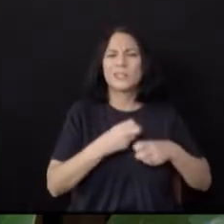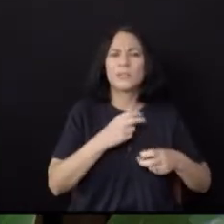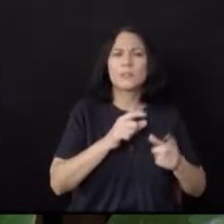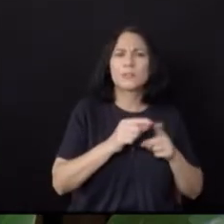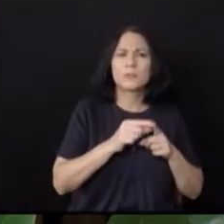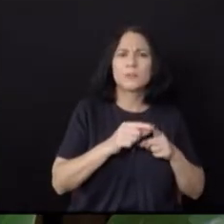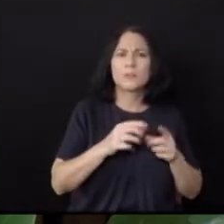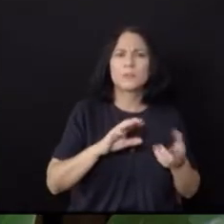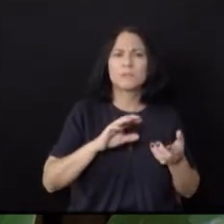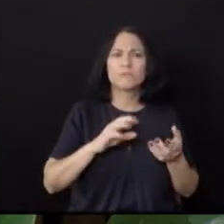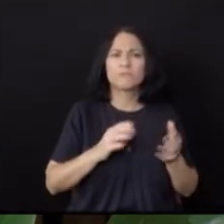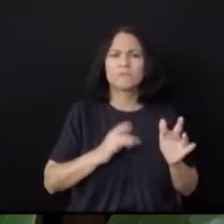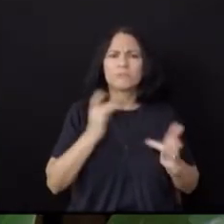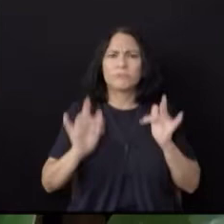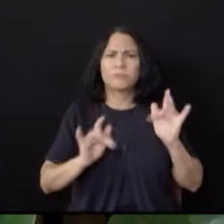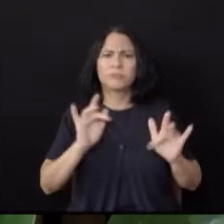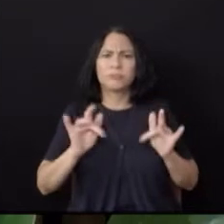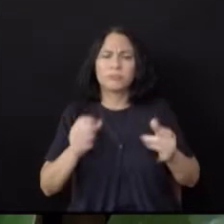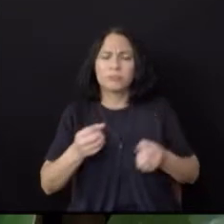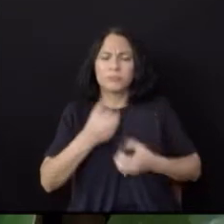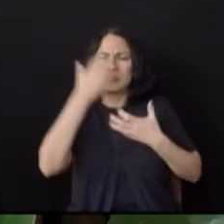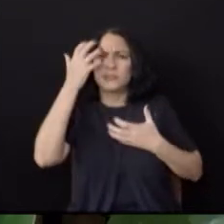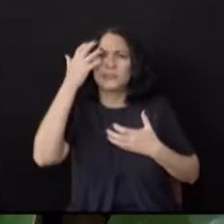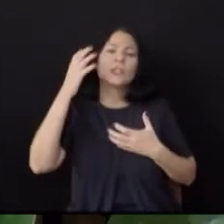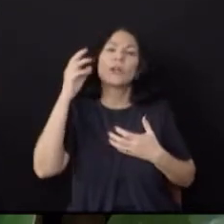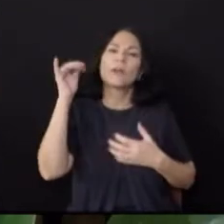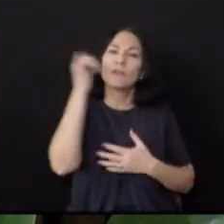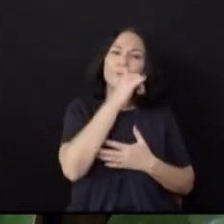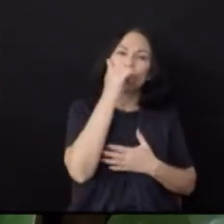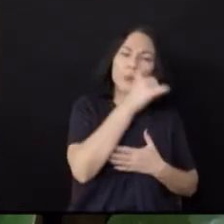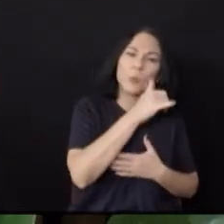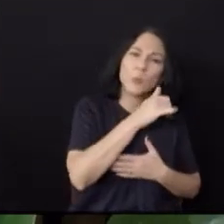of fools pour out folly.